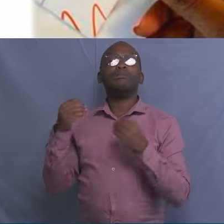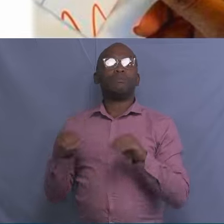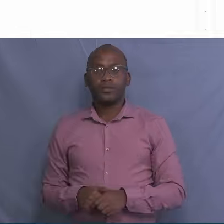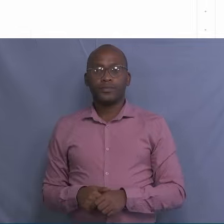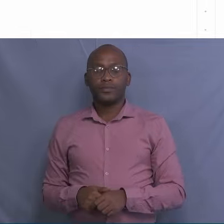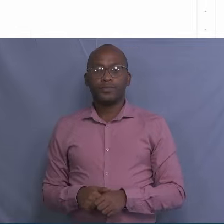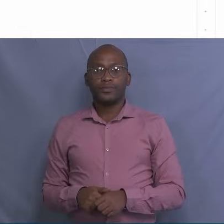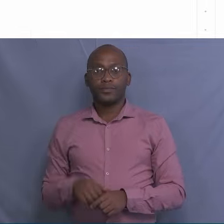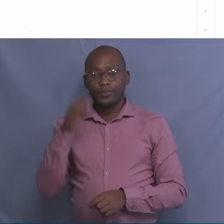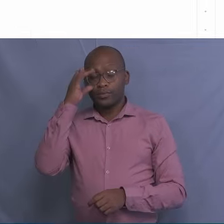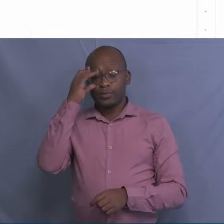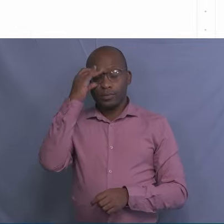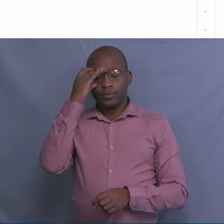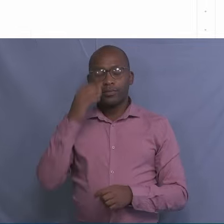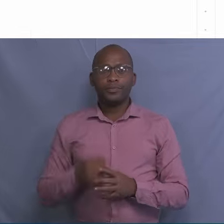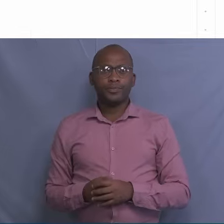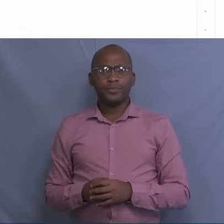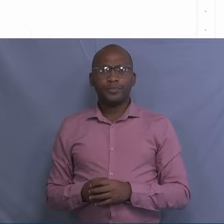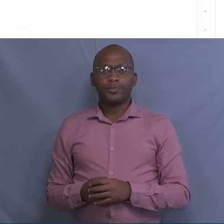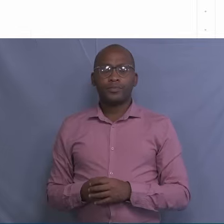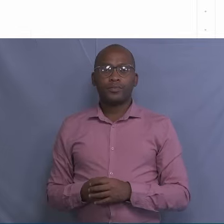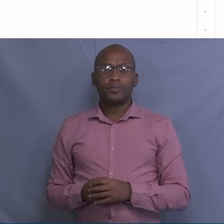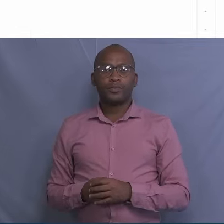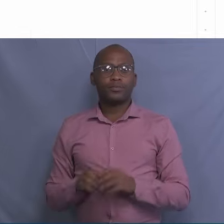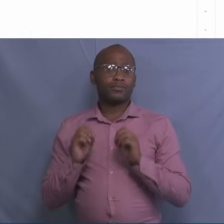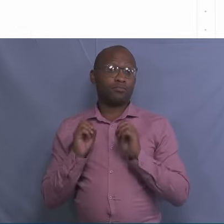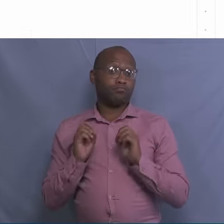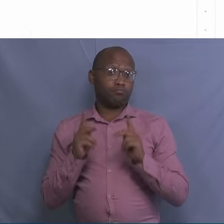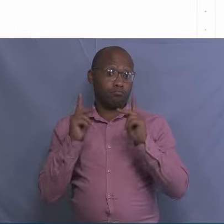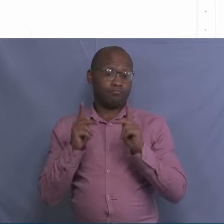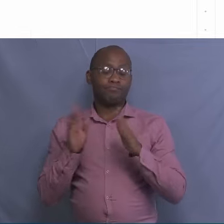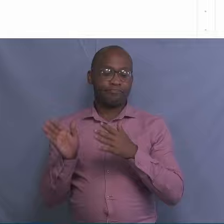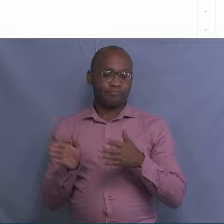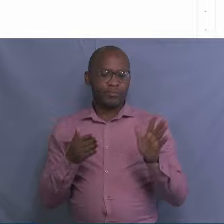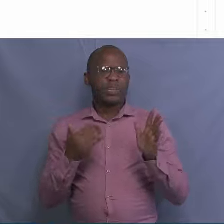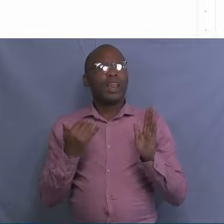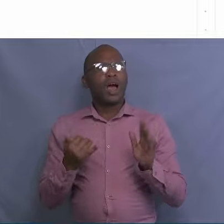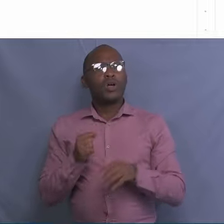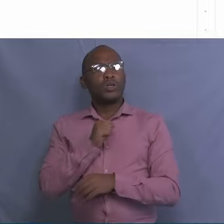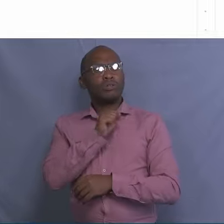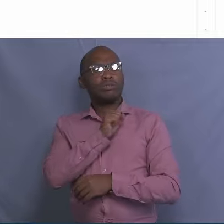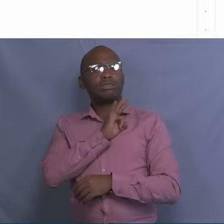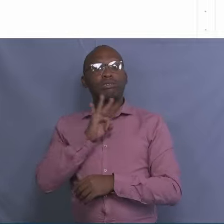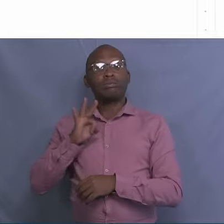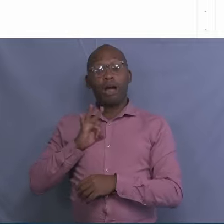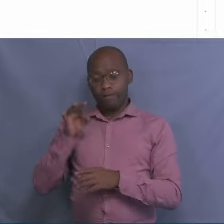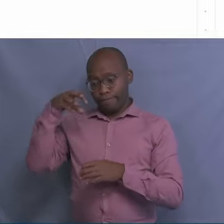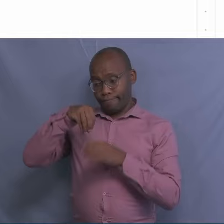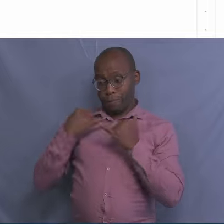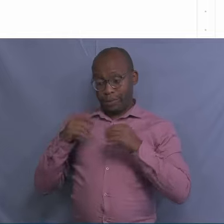12s. Now we are going to look at how staff members can contribute towards a